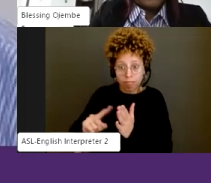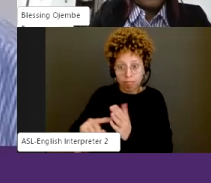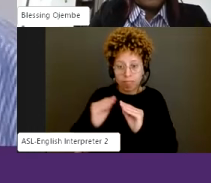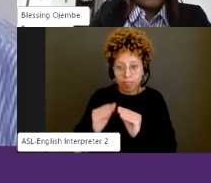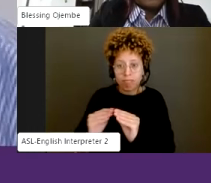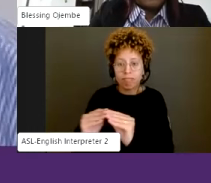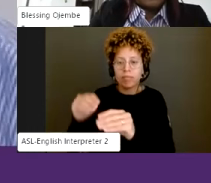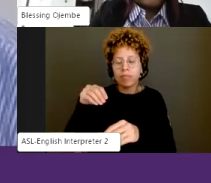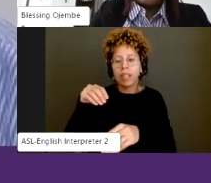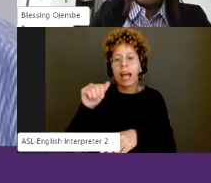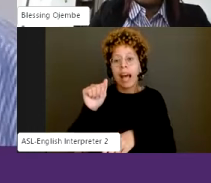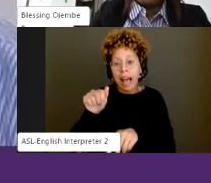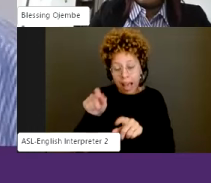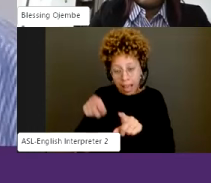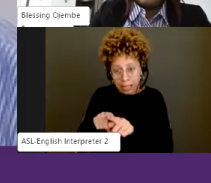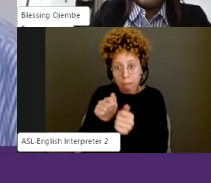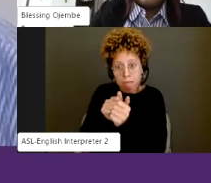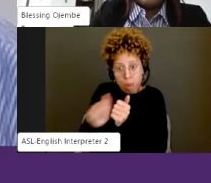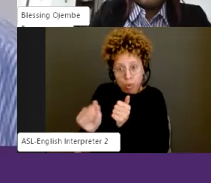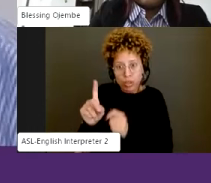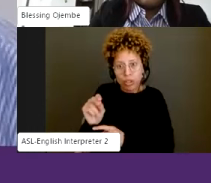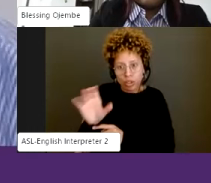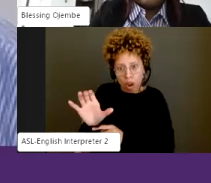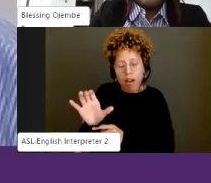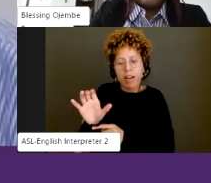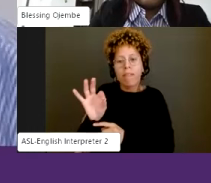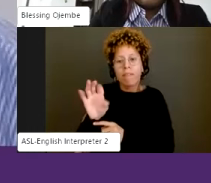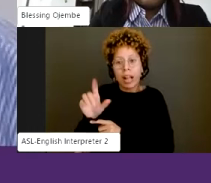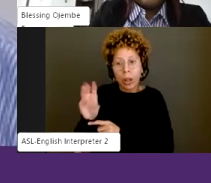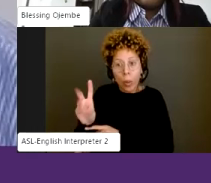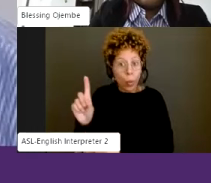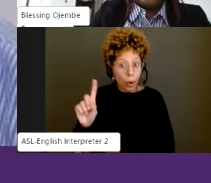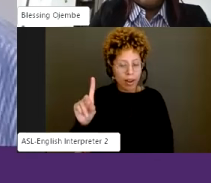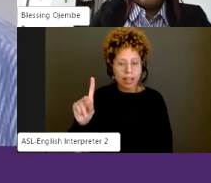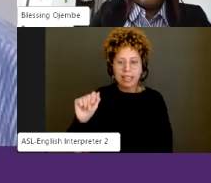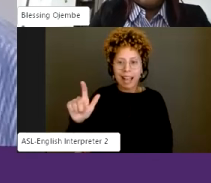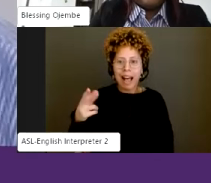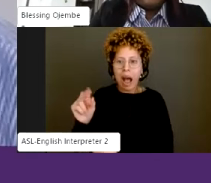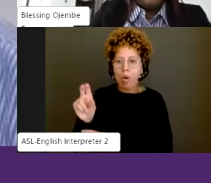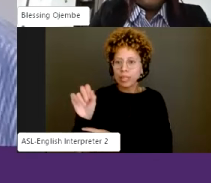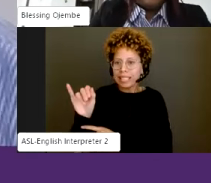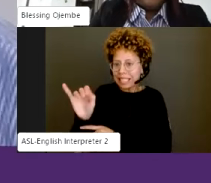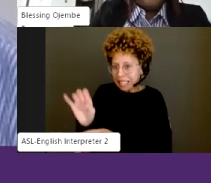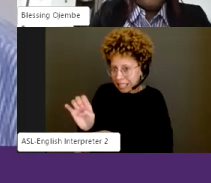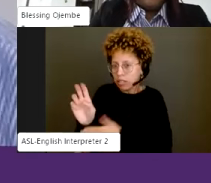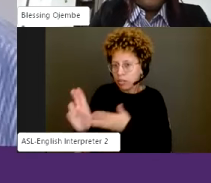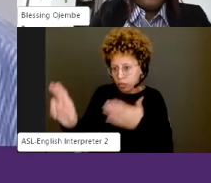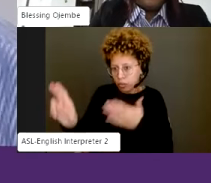a postdoctorate fellow at Dalhousie University. So welcome. And